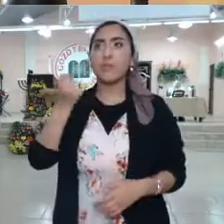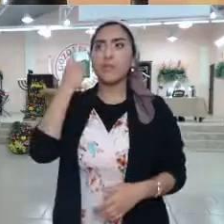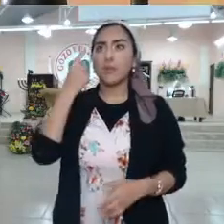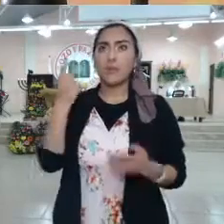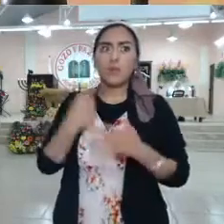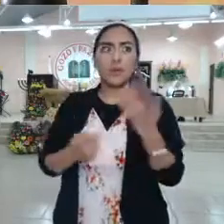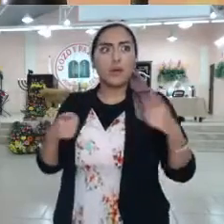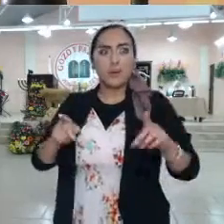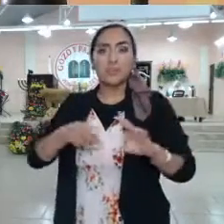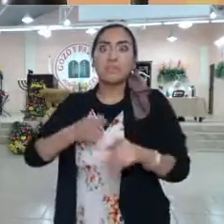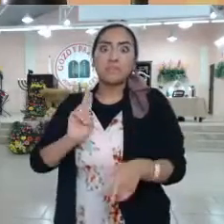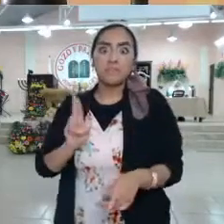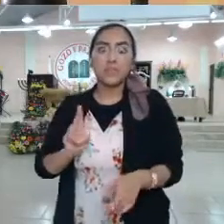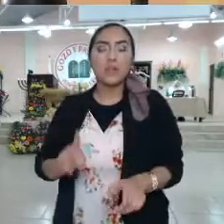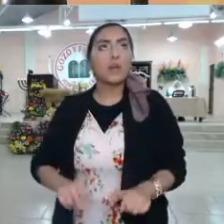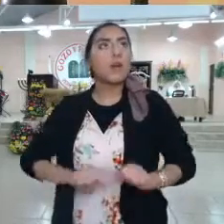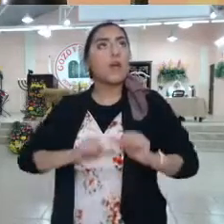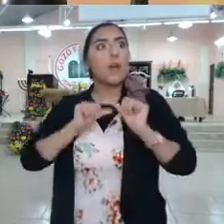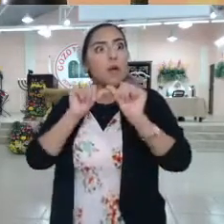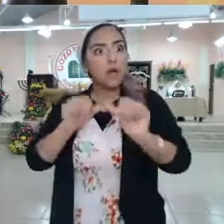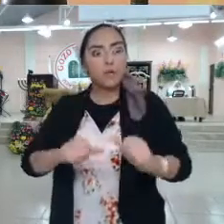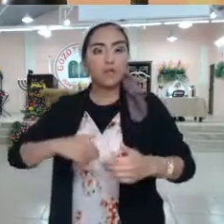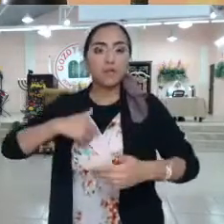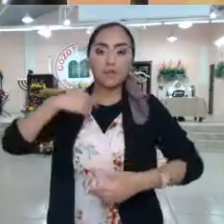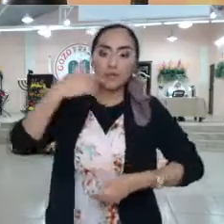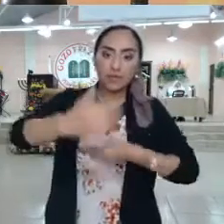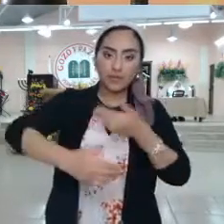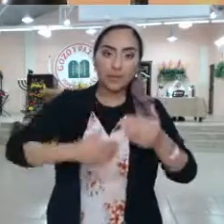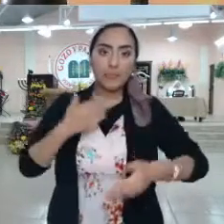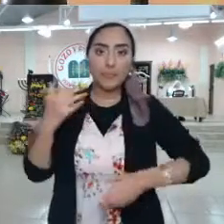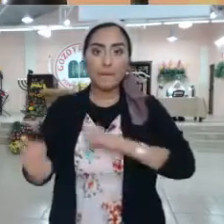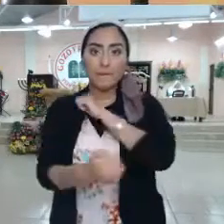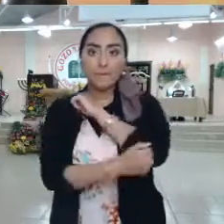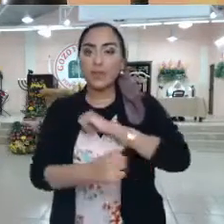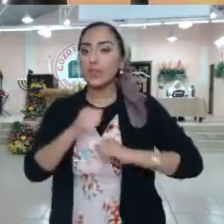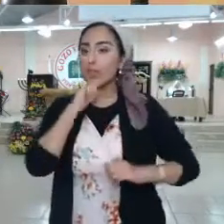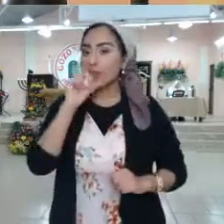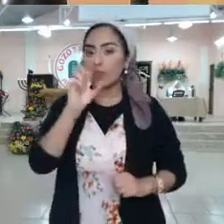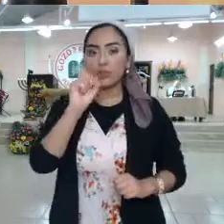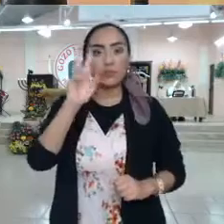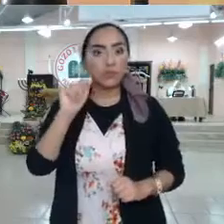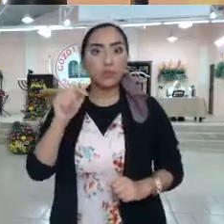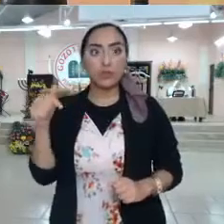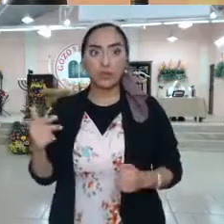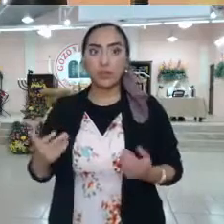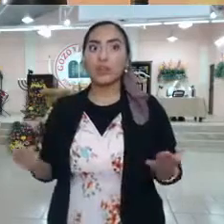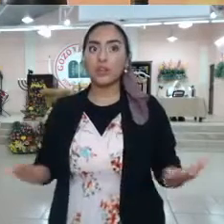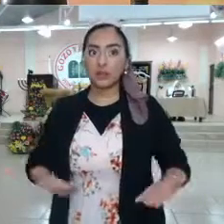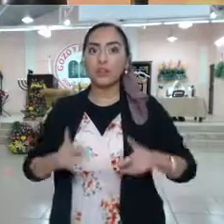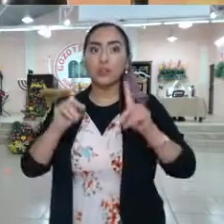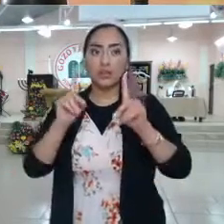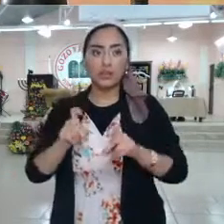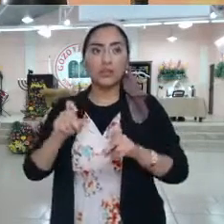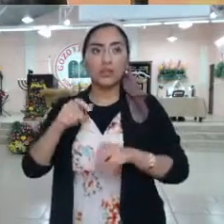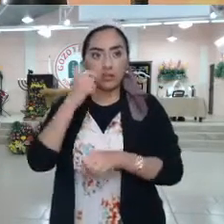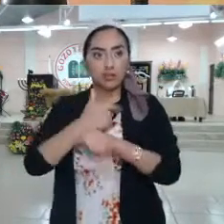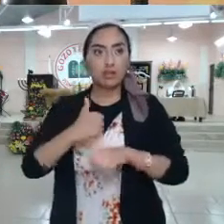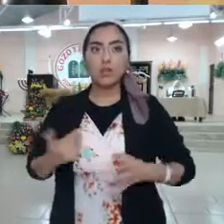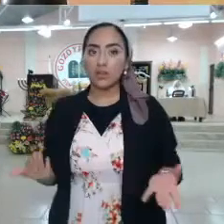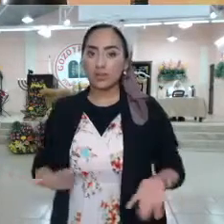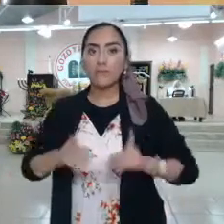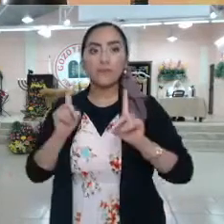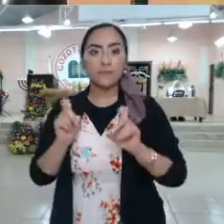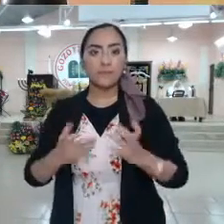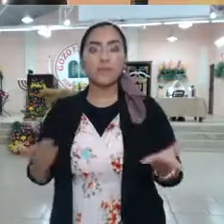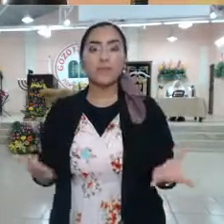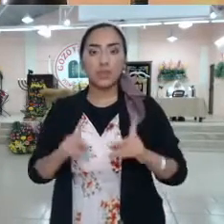come to Shavuot, and then we know that they are Passover every time after Pesach. Many